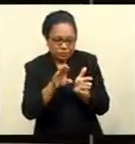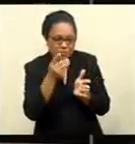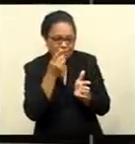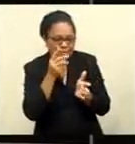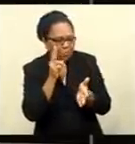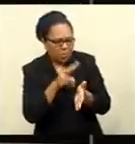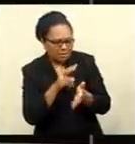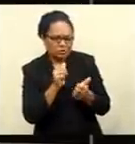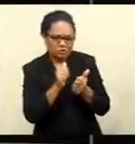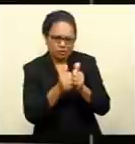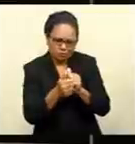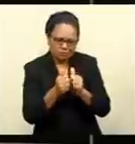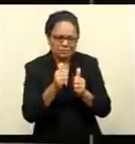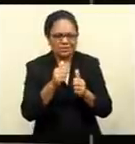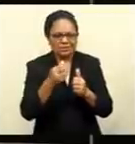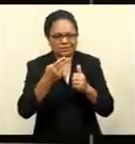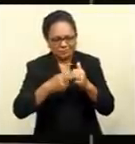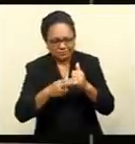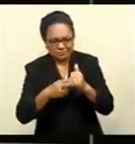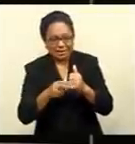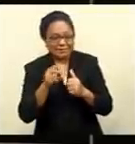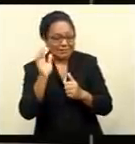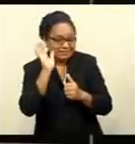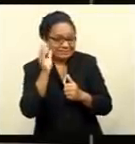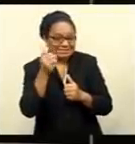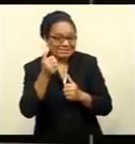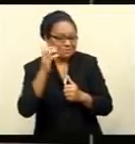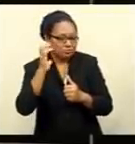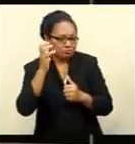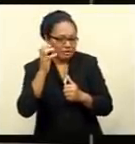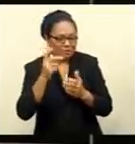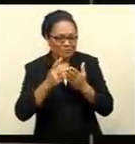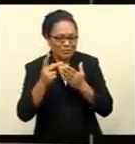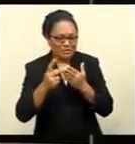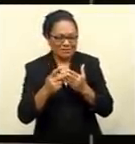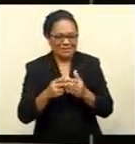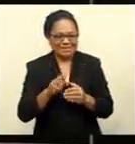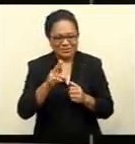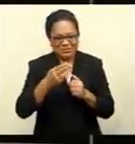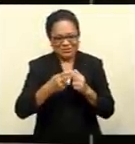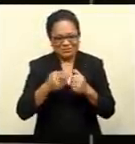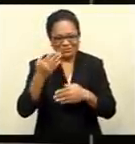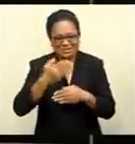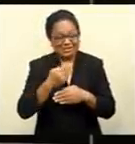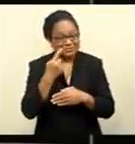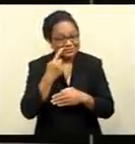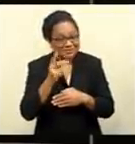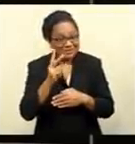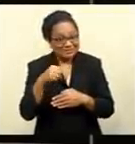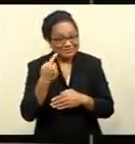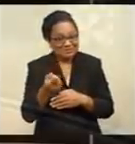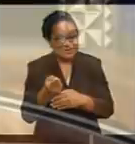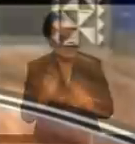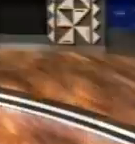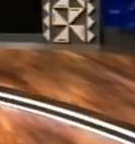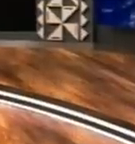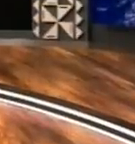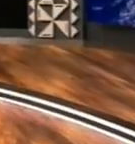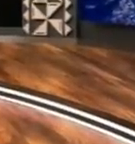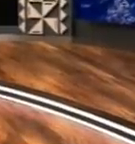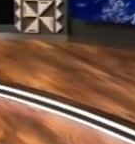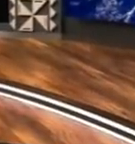news and sports and listen to our 6 radio stations live. That's your news for tonight. I'll see you again tomorrow. Padamanda.